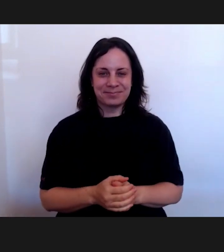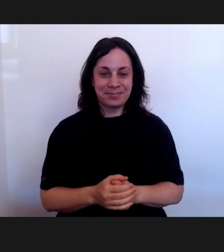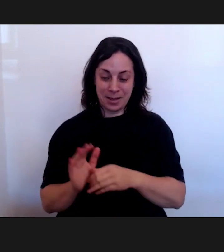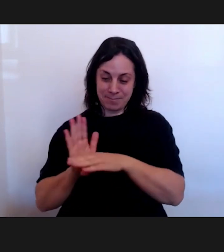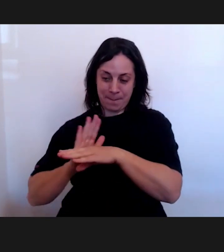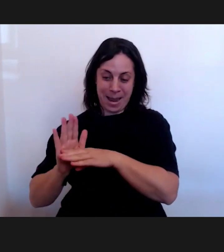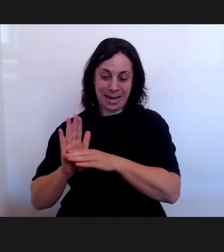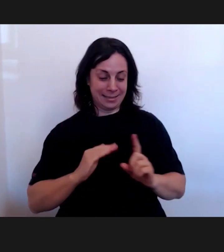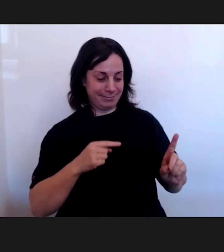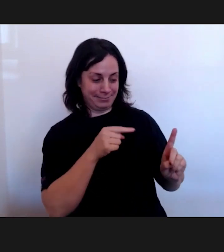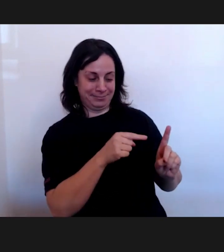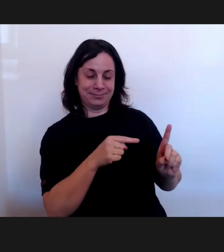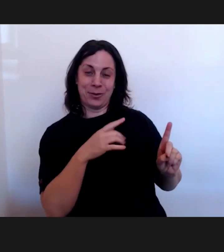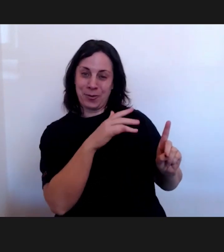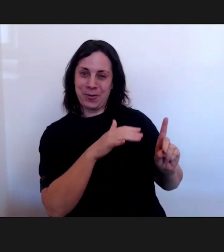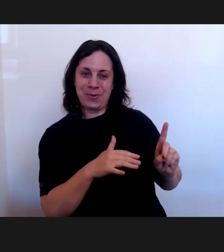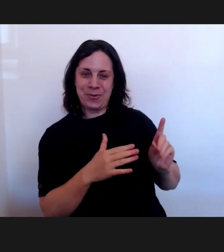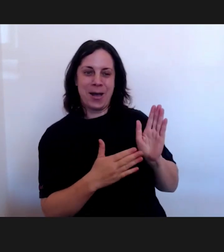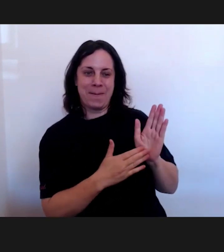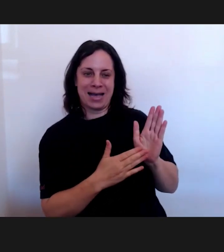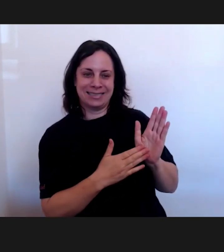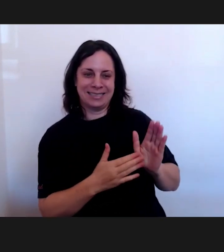panelist, Martin.